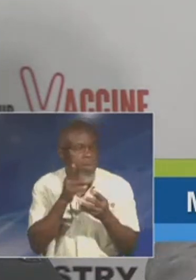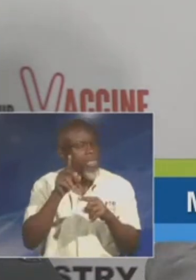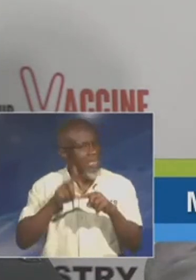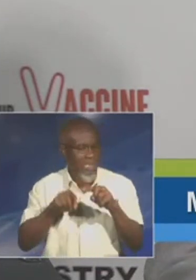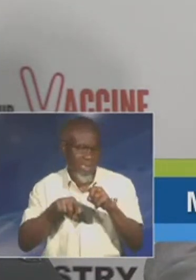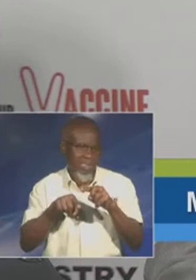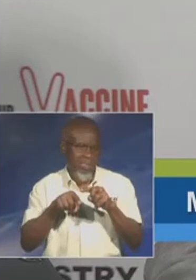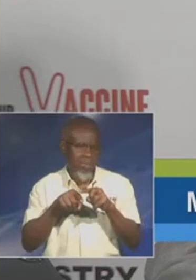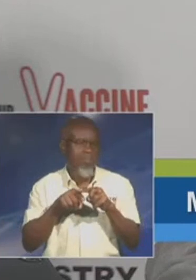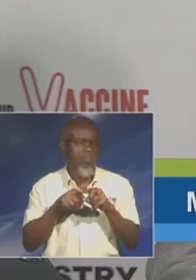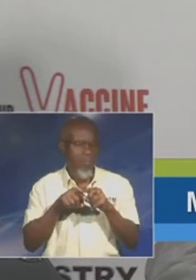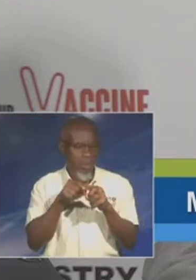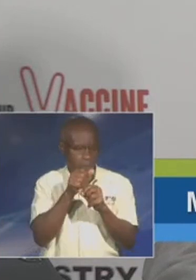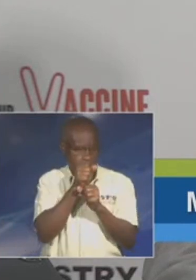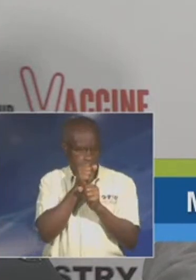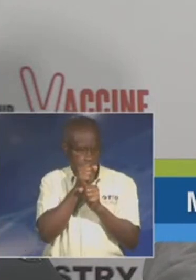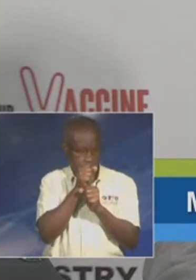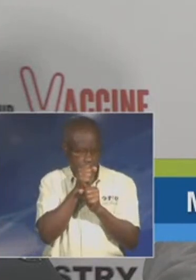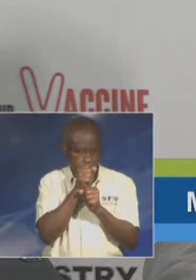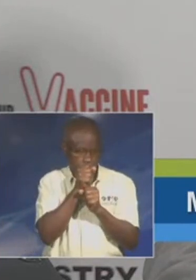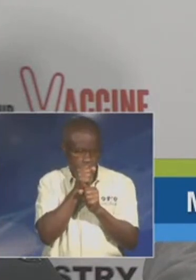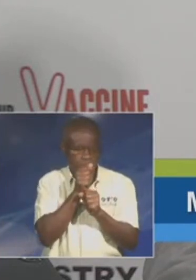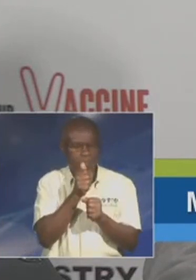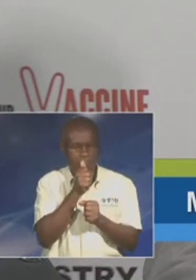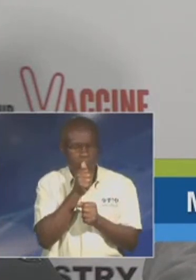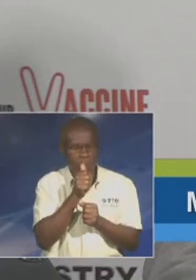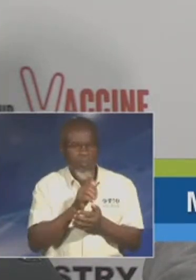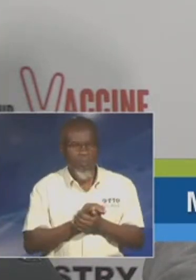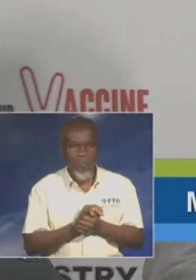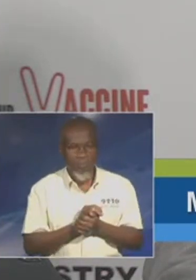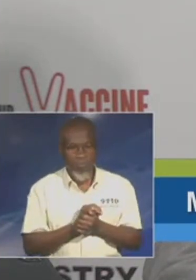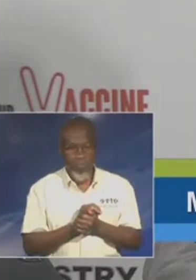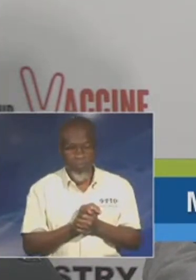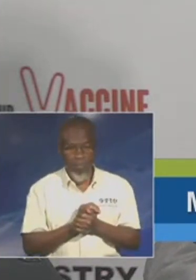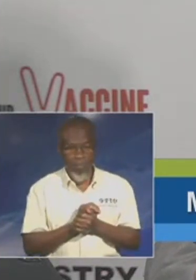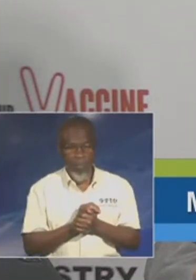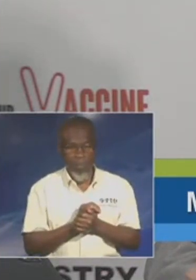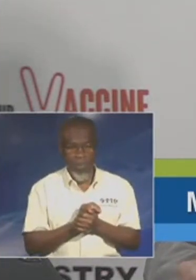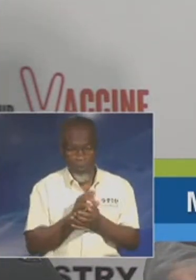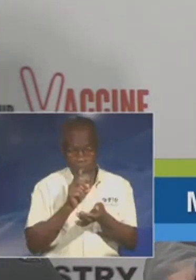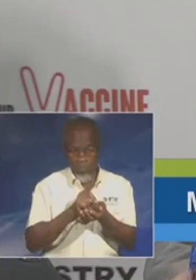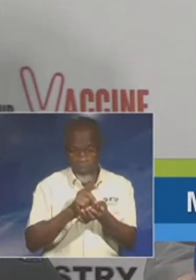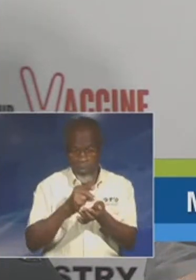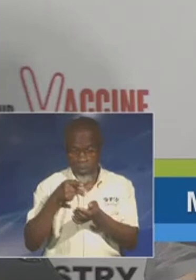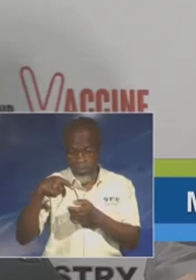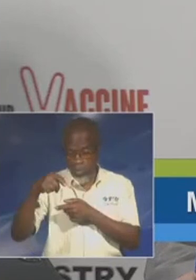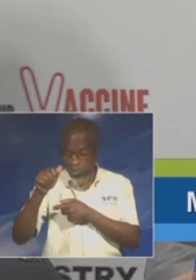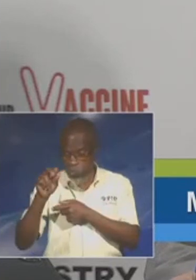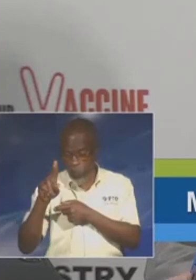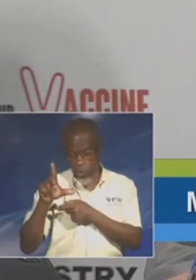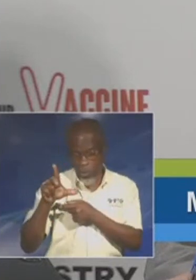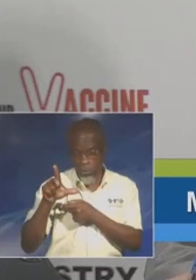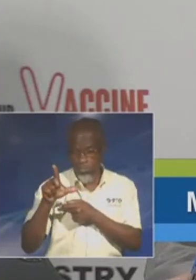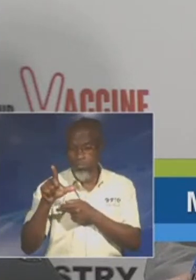Dr. Joan Paul has always been very forthright talking about the COVID home